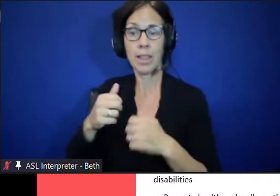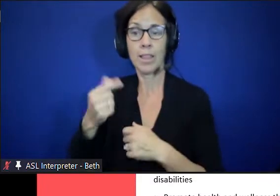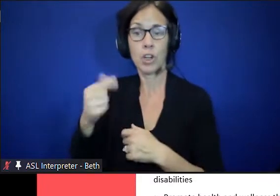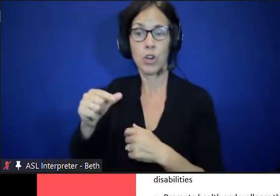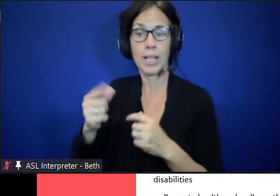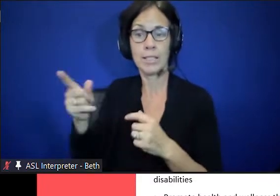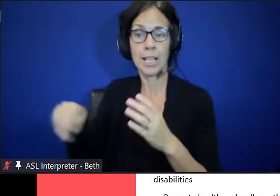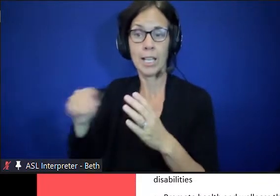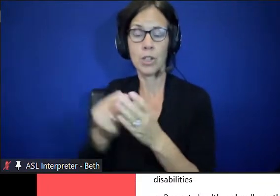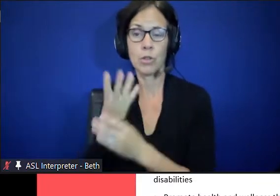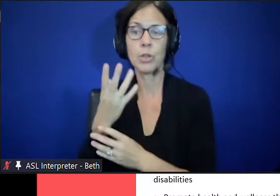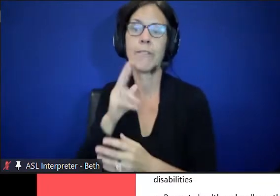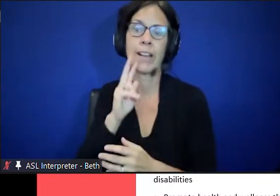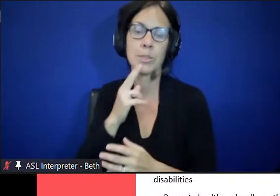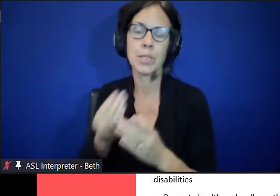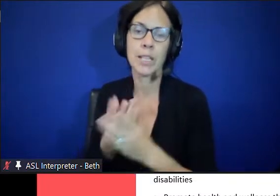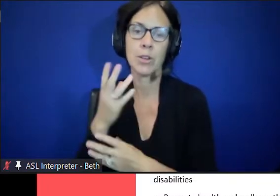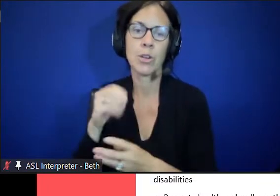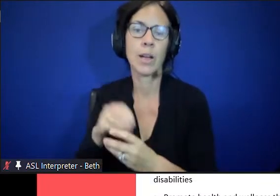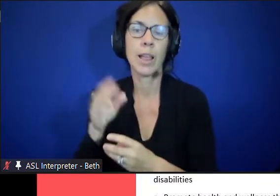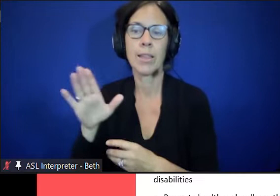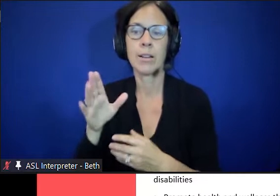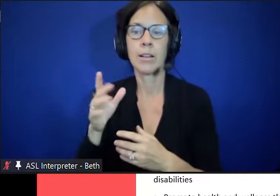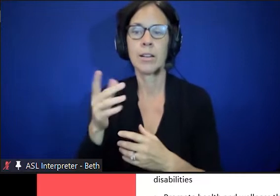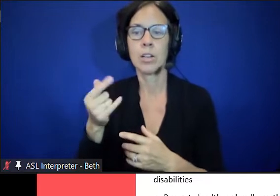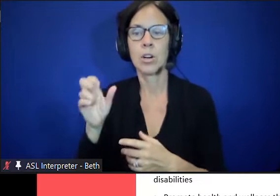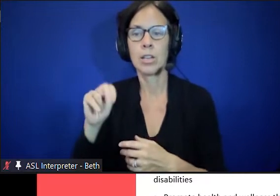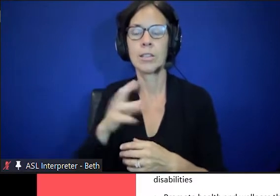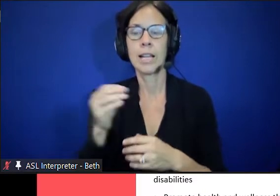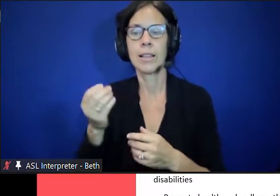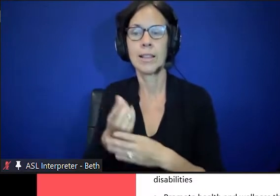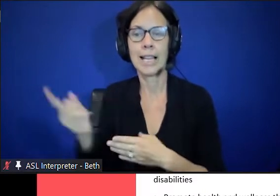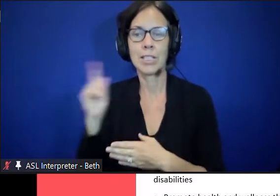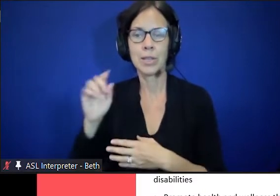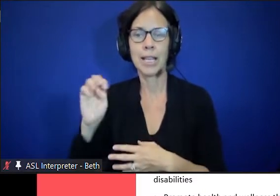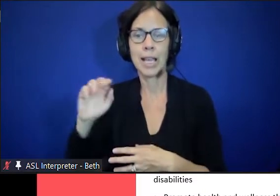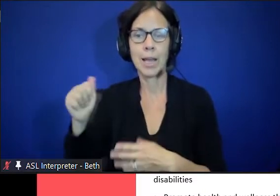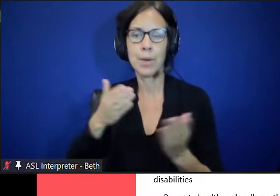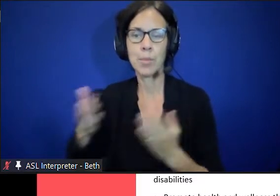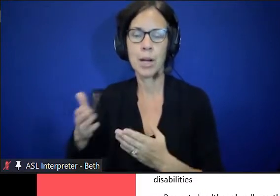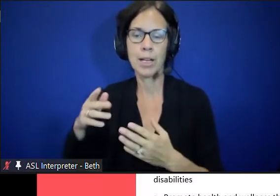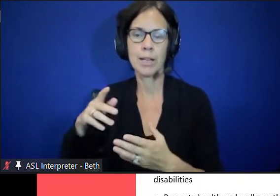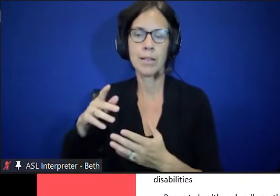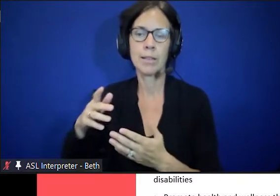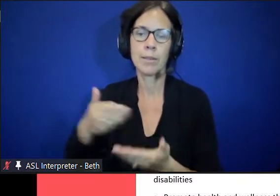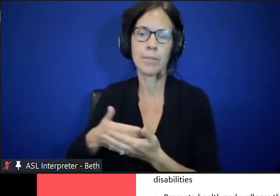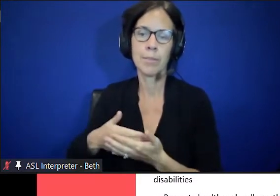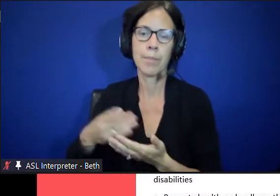week, Emma actually brought in a puppy. And so that was really fun. And it was just a way to relieve stress for